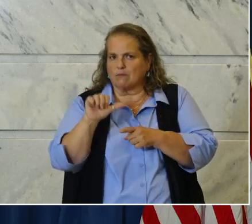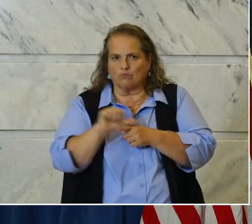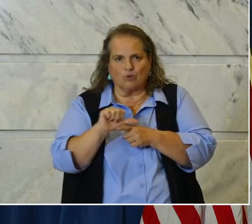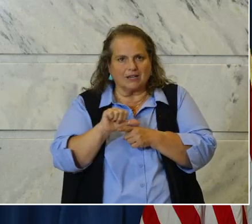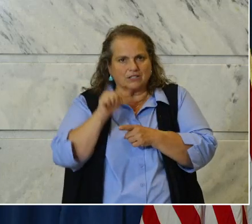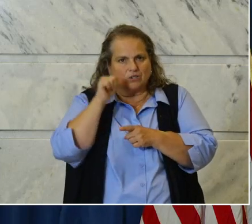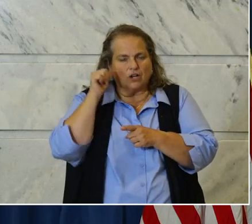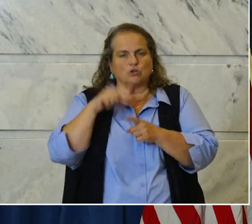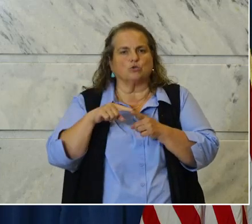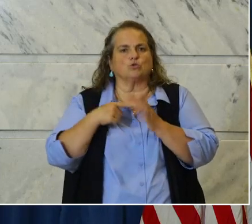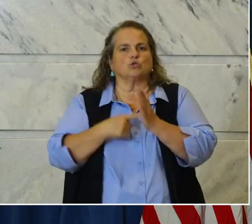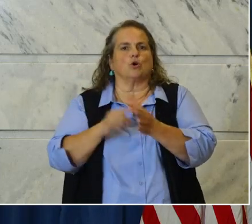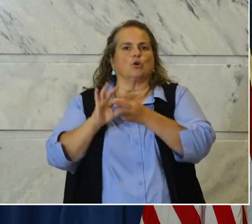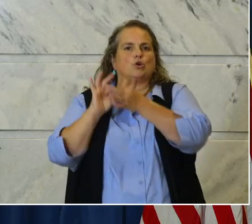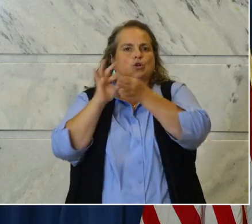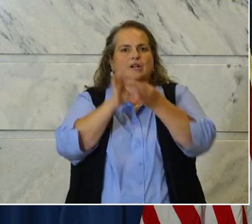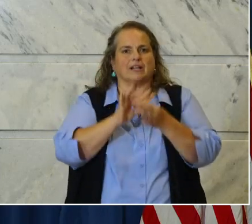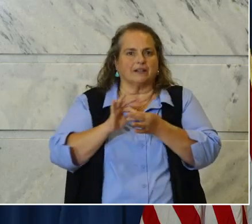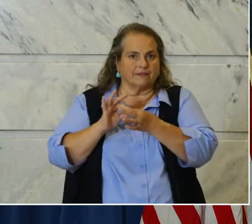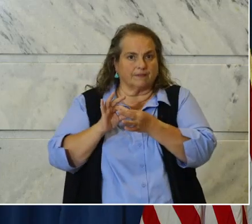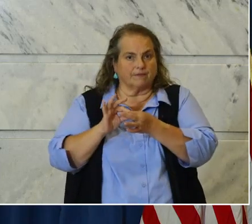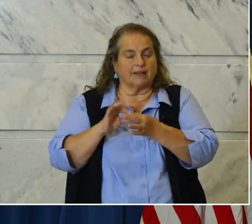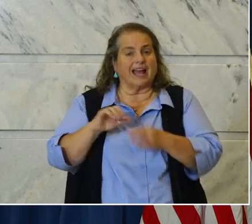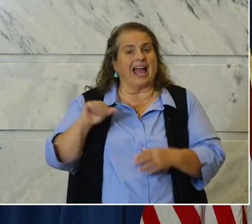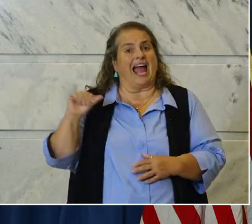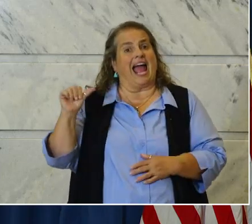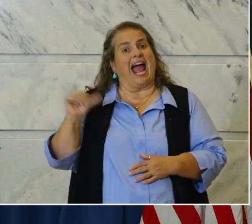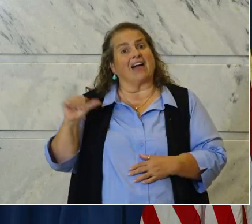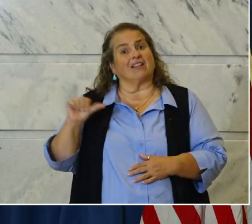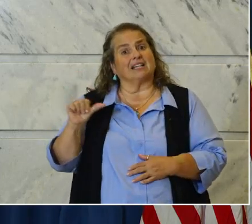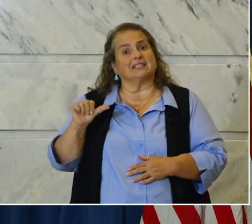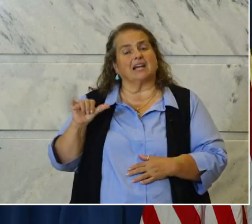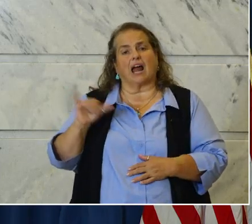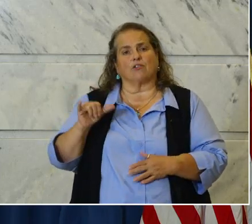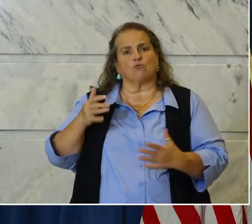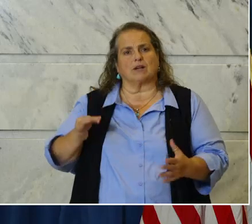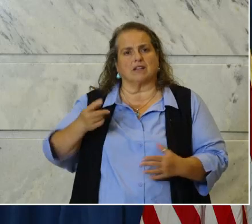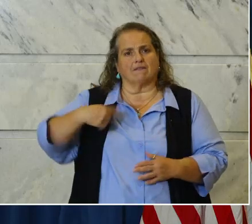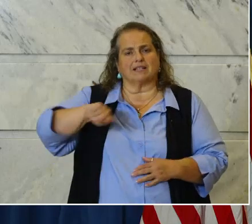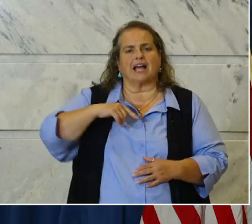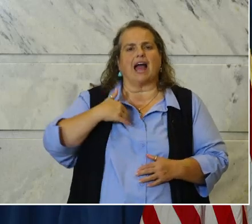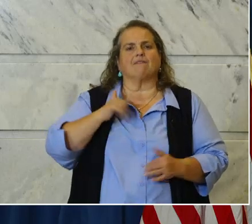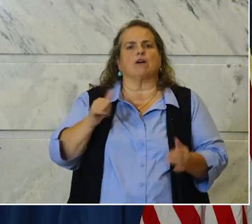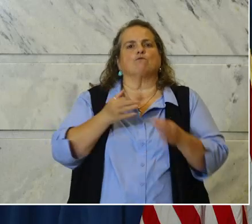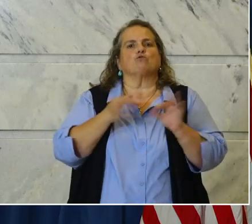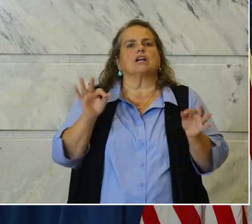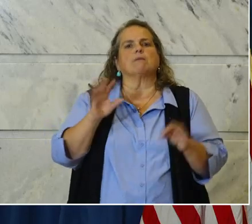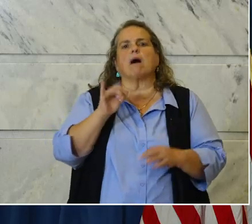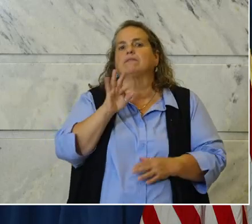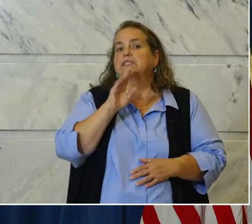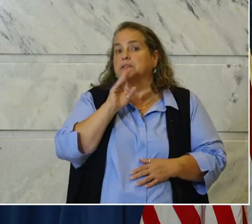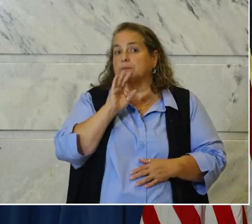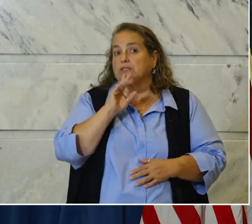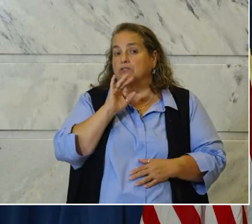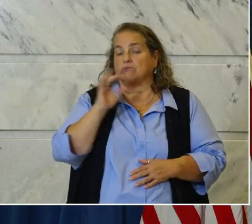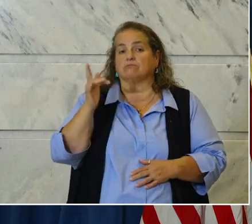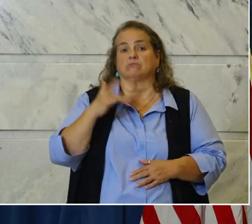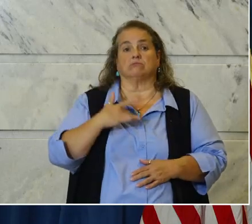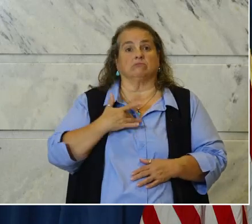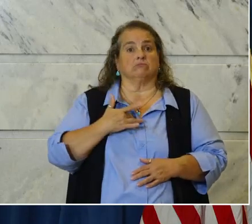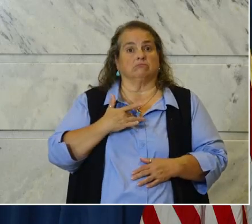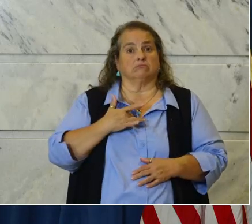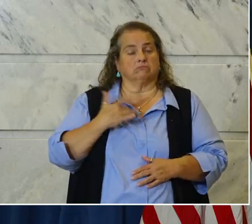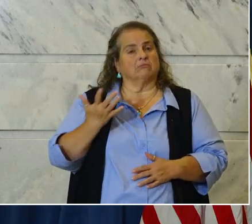Athletes, like all the rest of us, have a freedom of speech And what we are seeing right